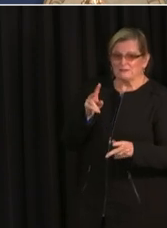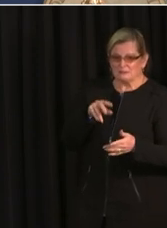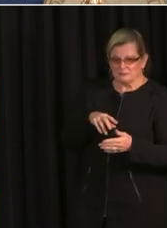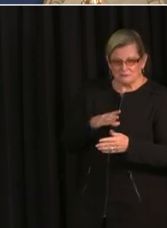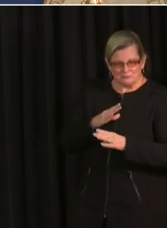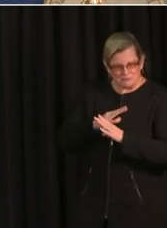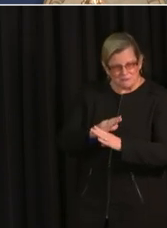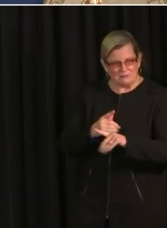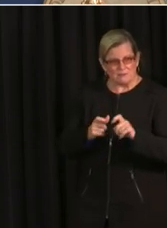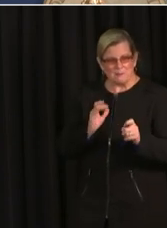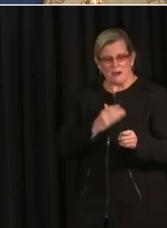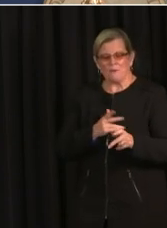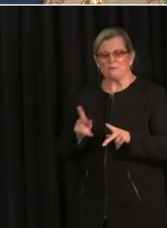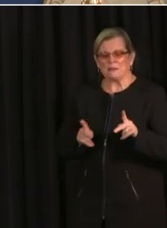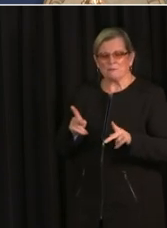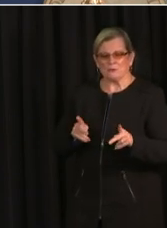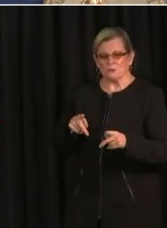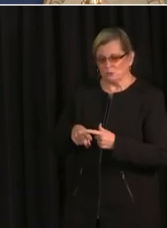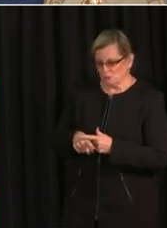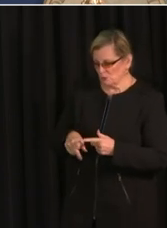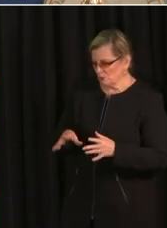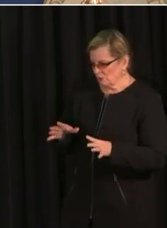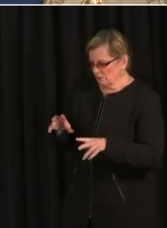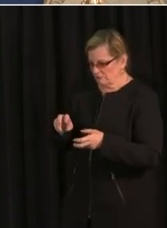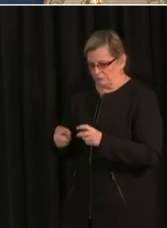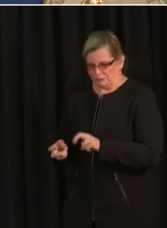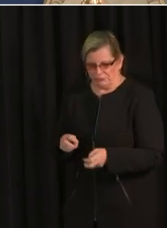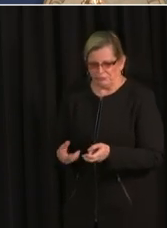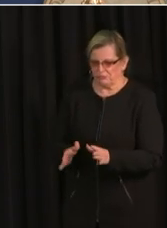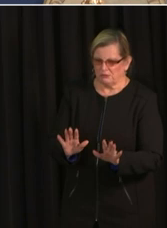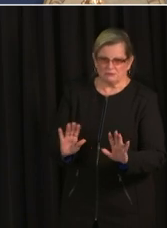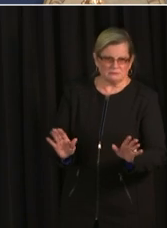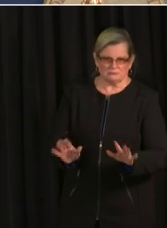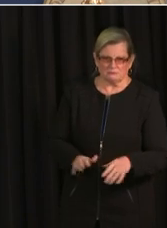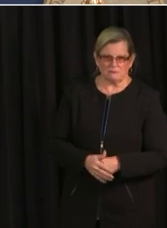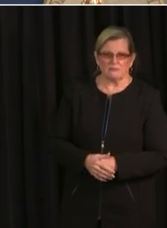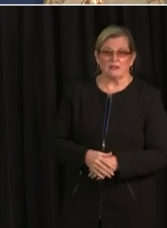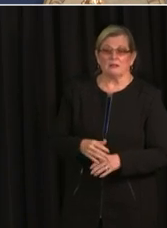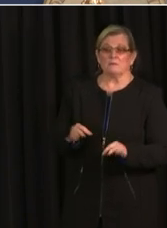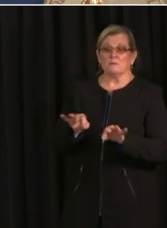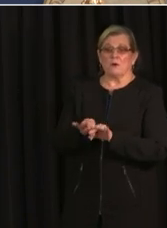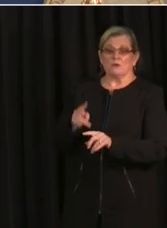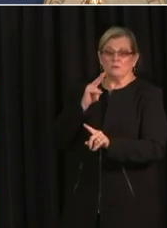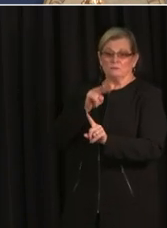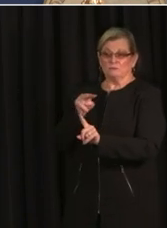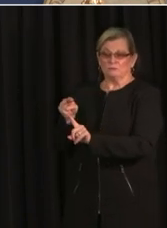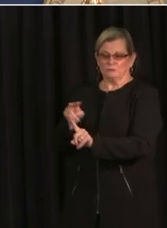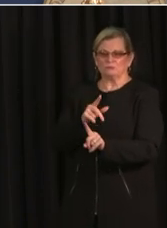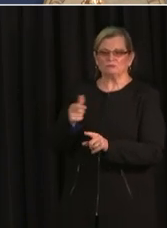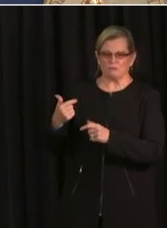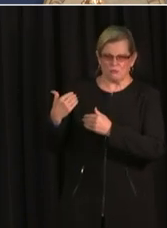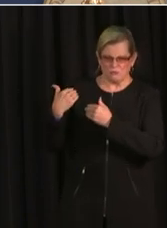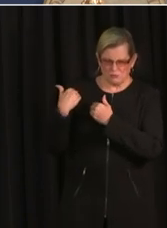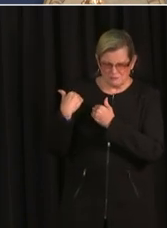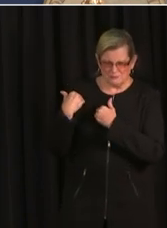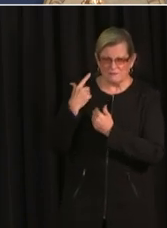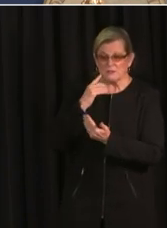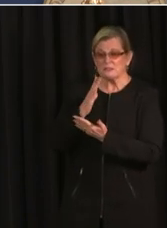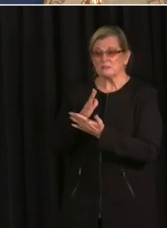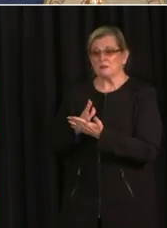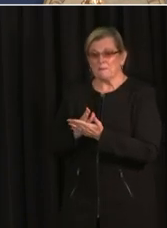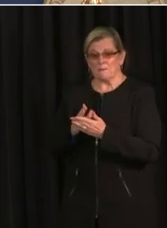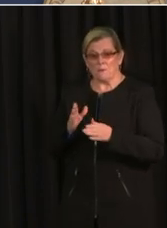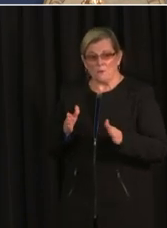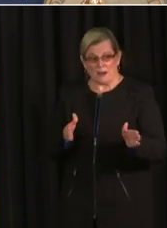our communities safe. From the district's perspective, we are responsible in some way for a lot of